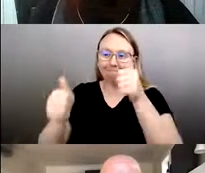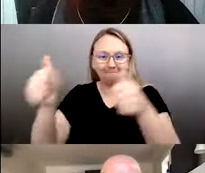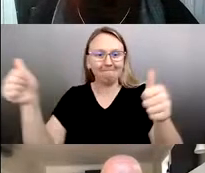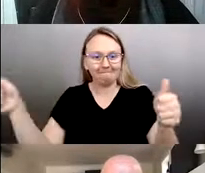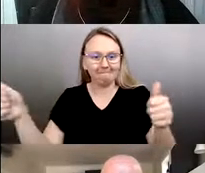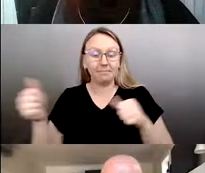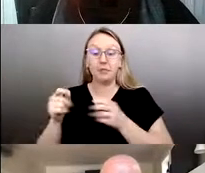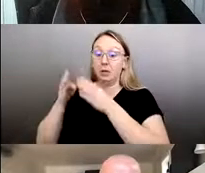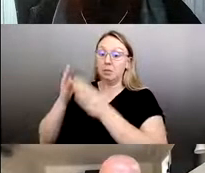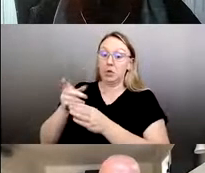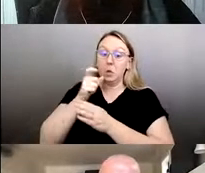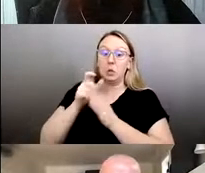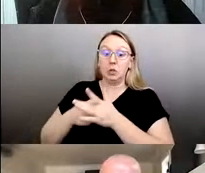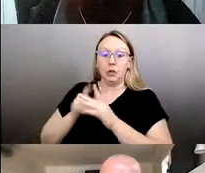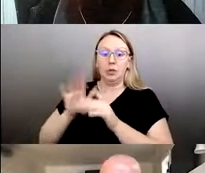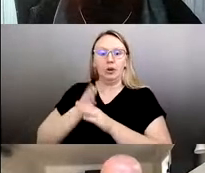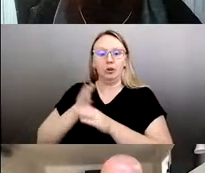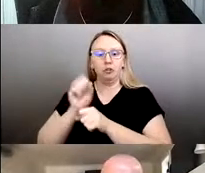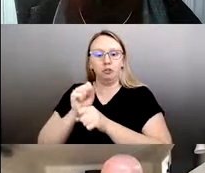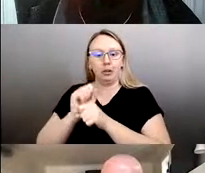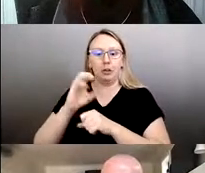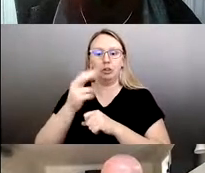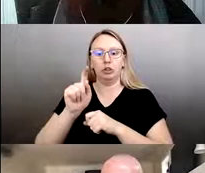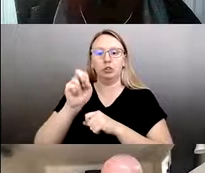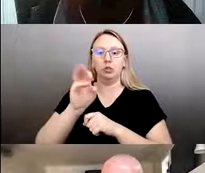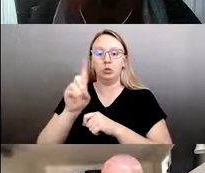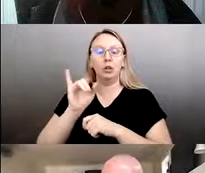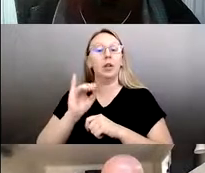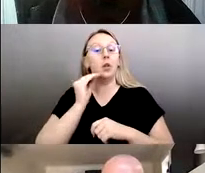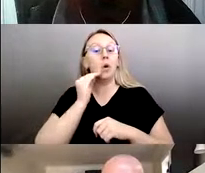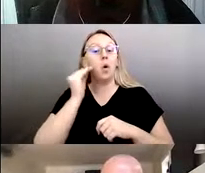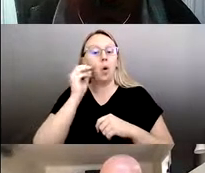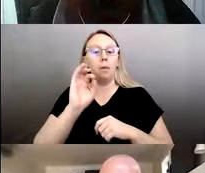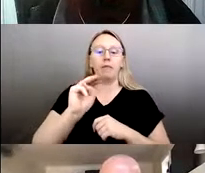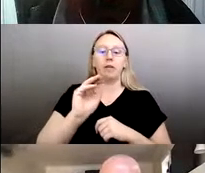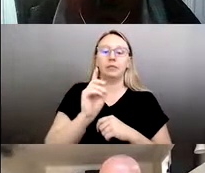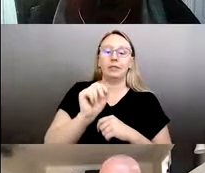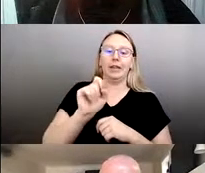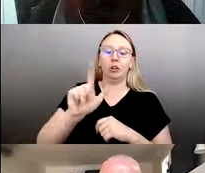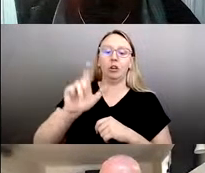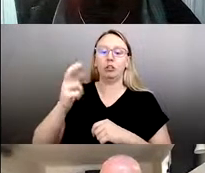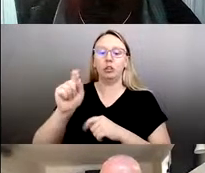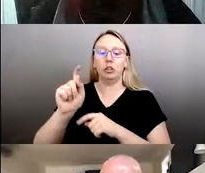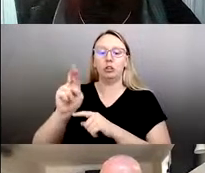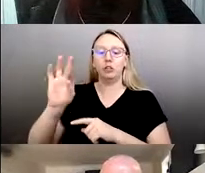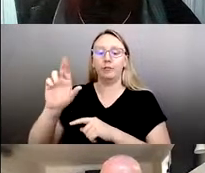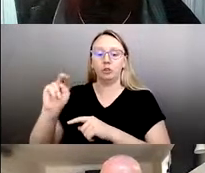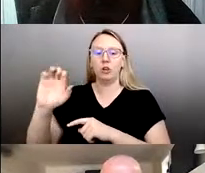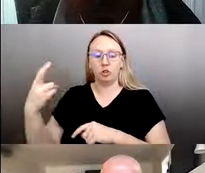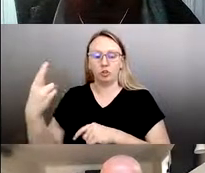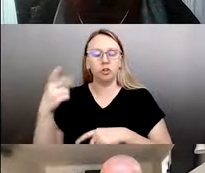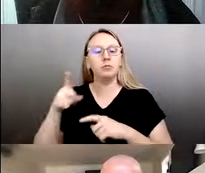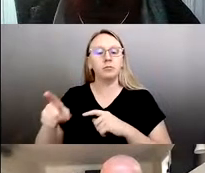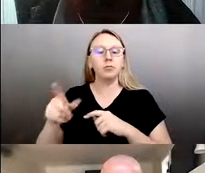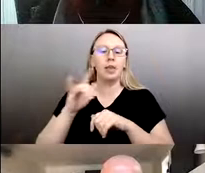their career at Chesterwood, the home of Daniel Chester French, sculptor of the iconic Republic, which presided over the Columbian